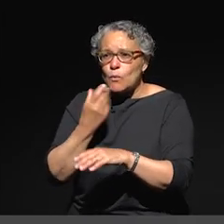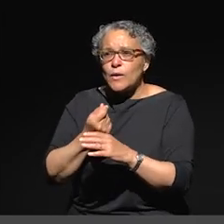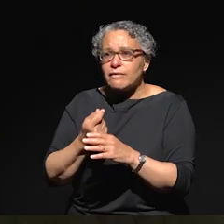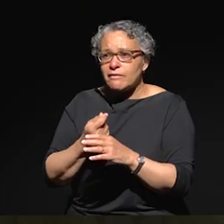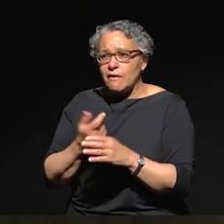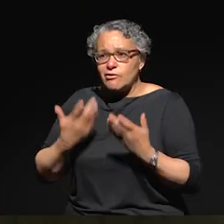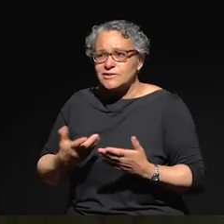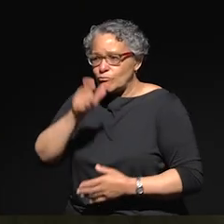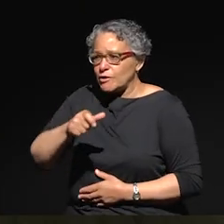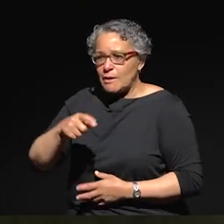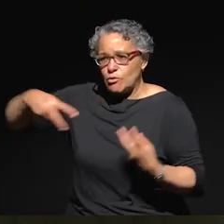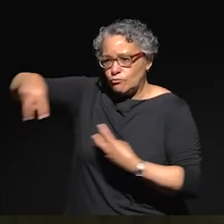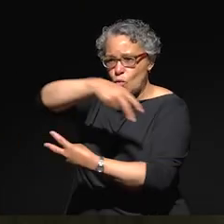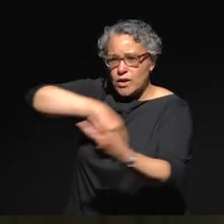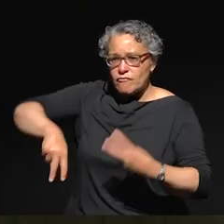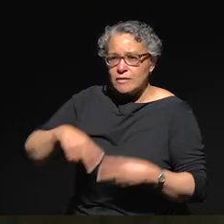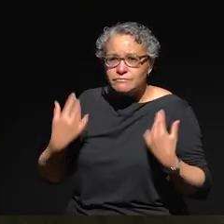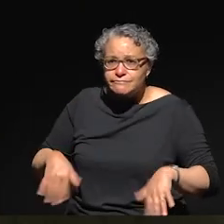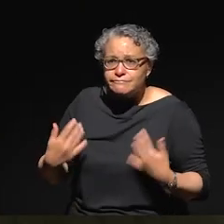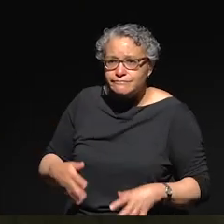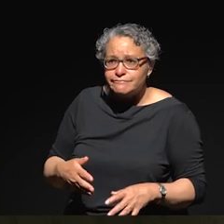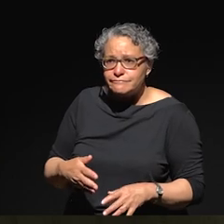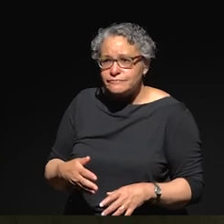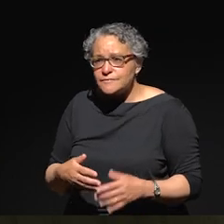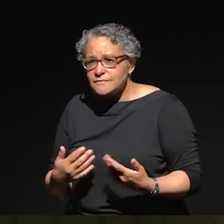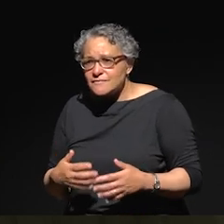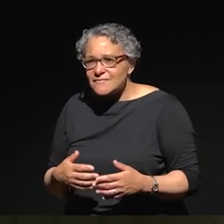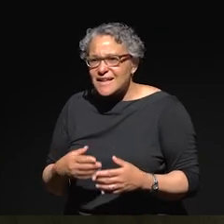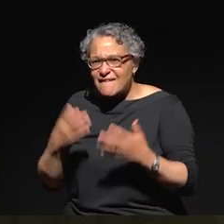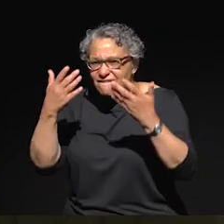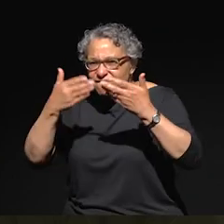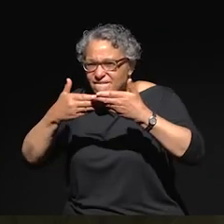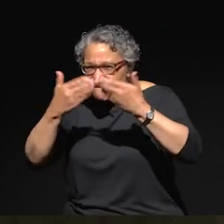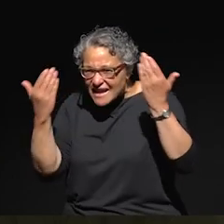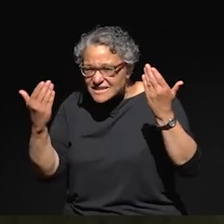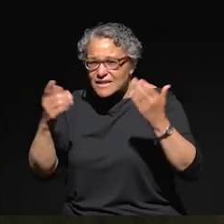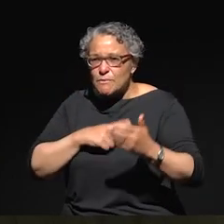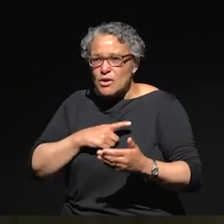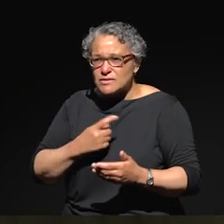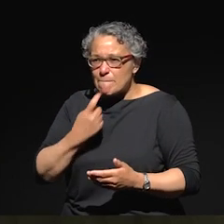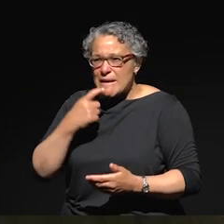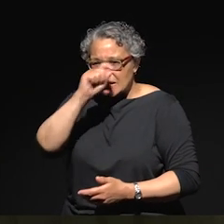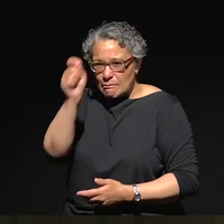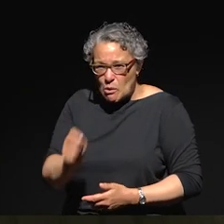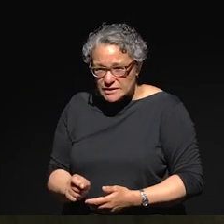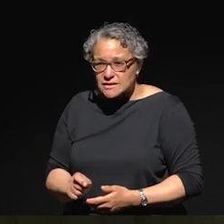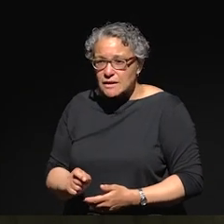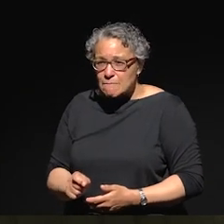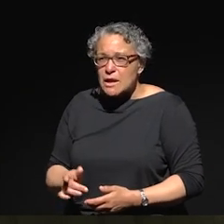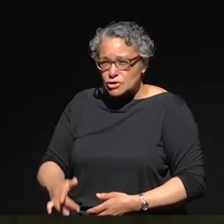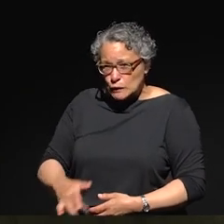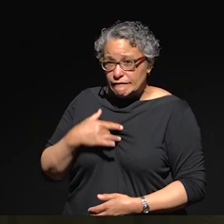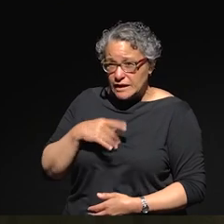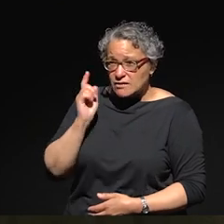around. It has an incredible immediacy. It's unfortunately quite faded because it's a metal point drawing, but you get the sense. And it was